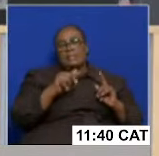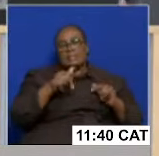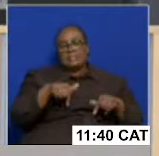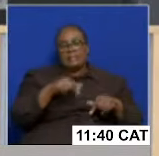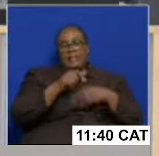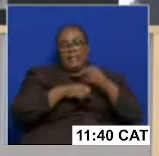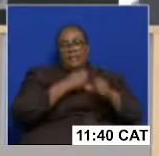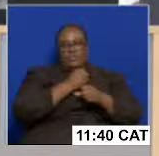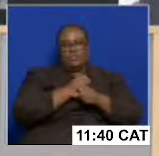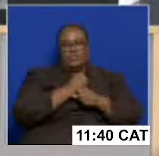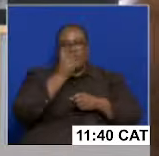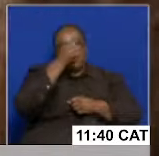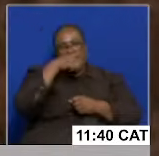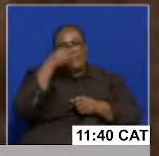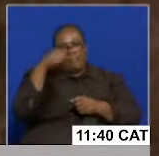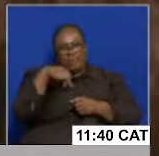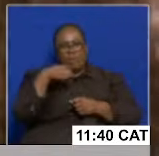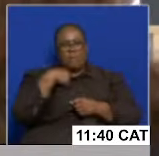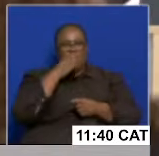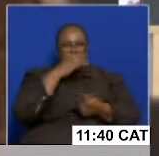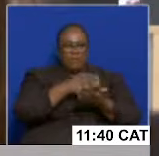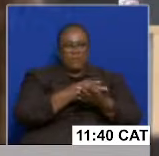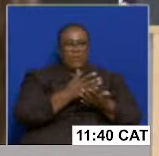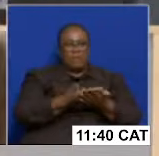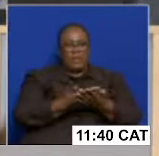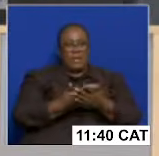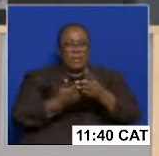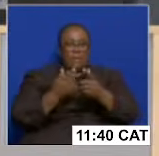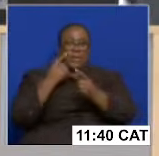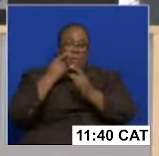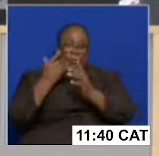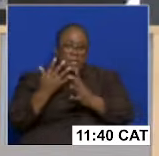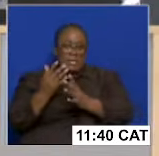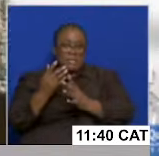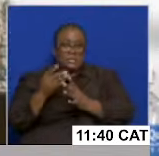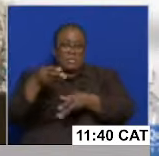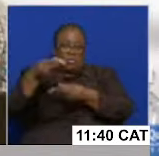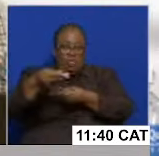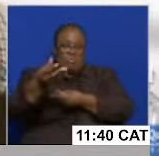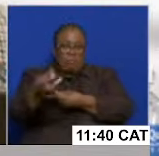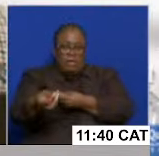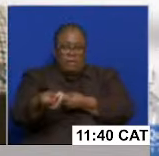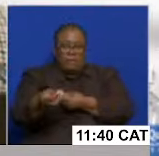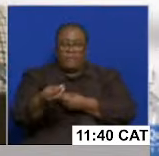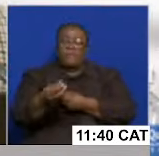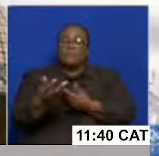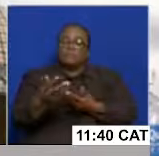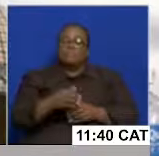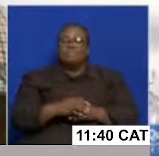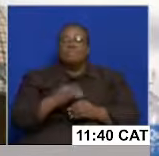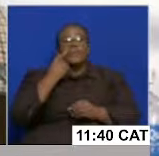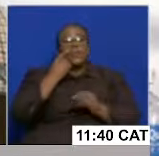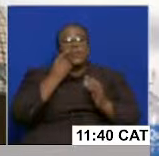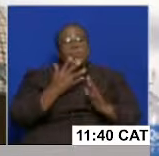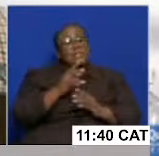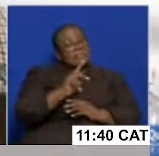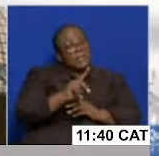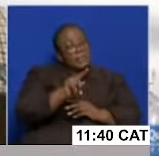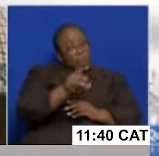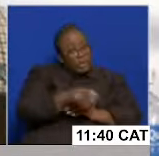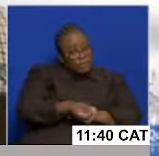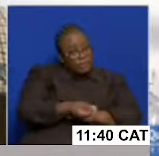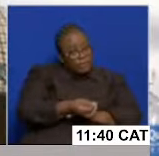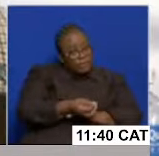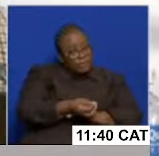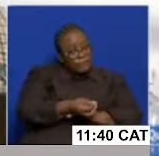witness has a copy of it. I can ask her. Witness K, Can I Okay. confirm that you have a